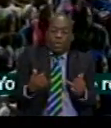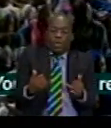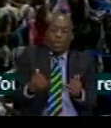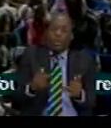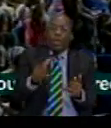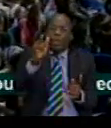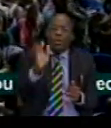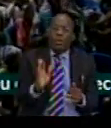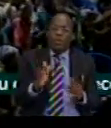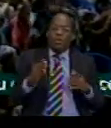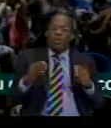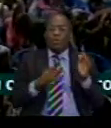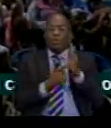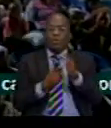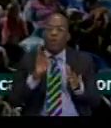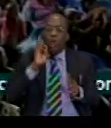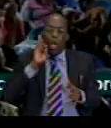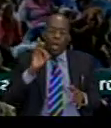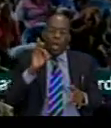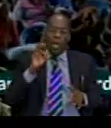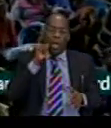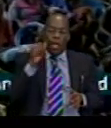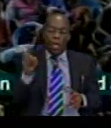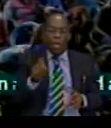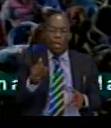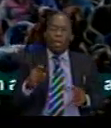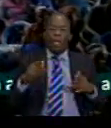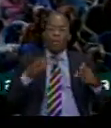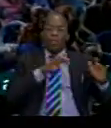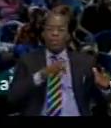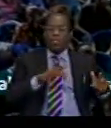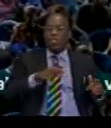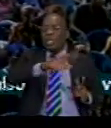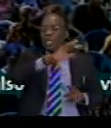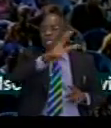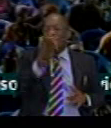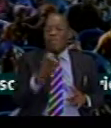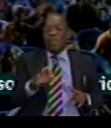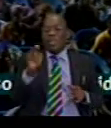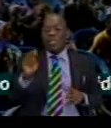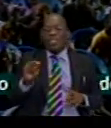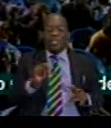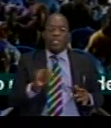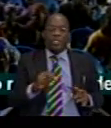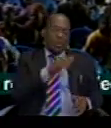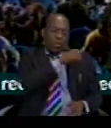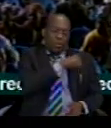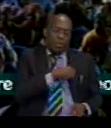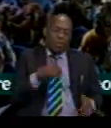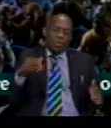was healed. And she never went in for surgery. And she also said God